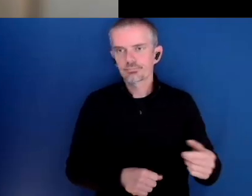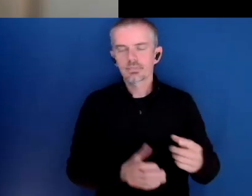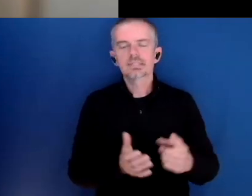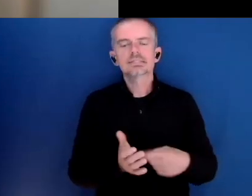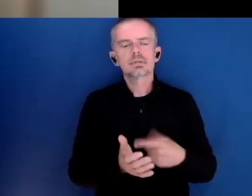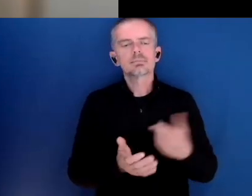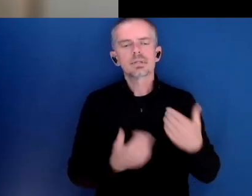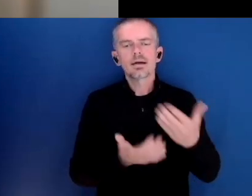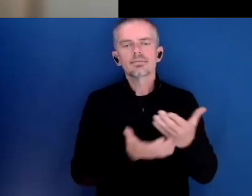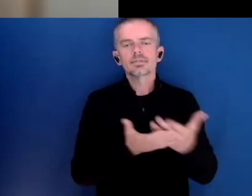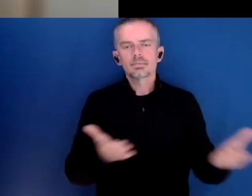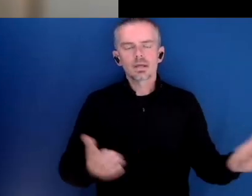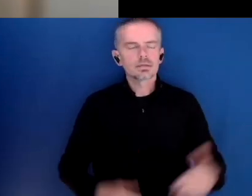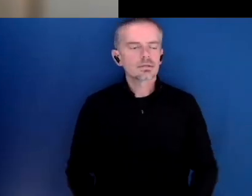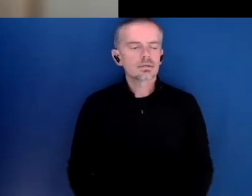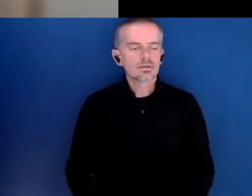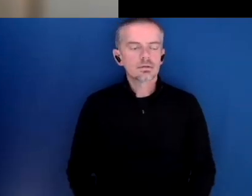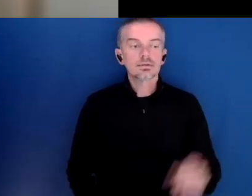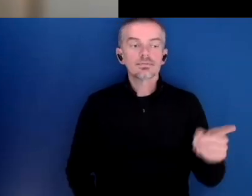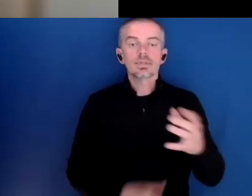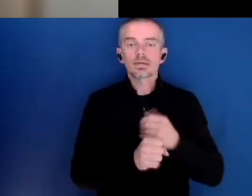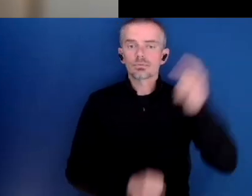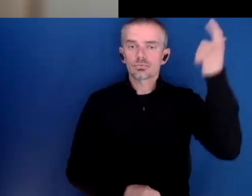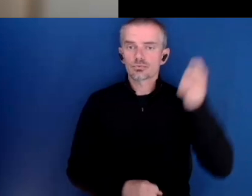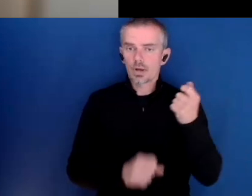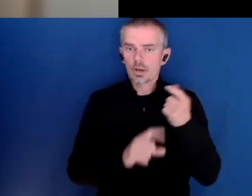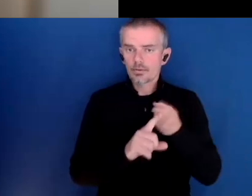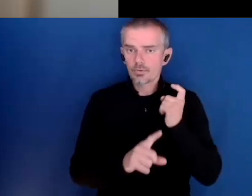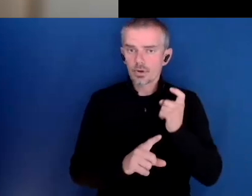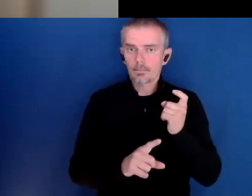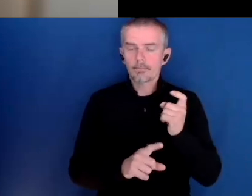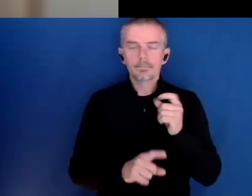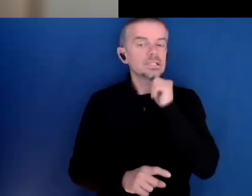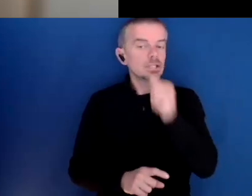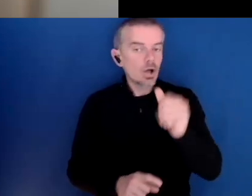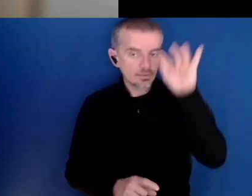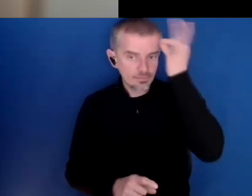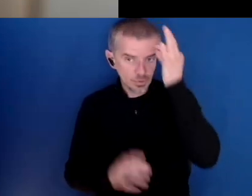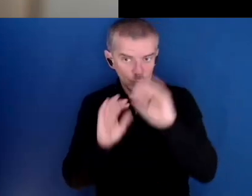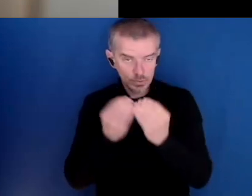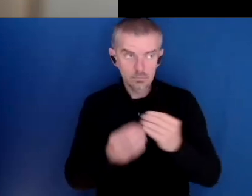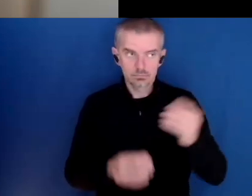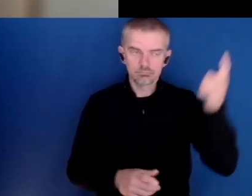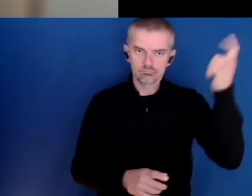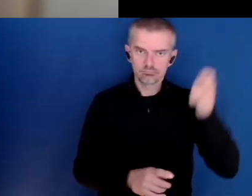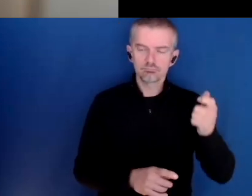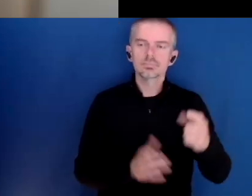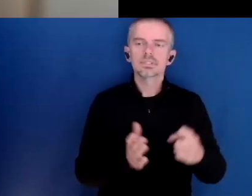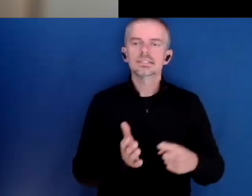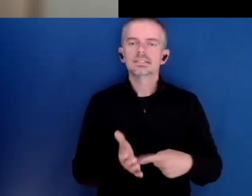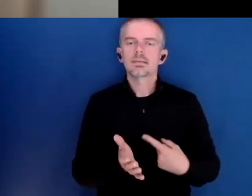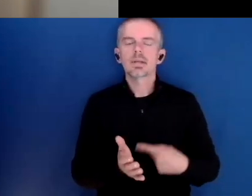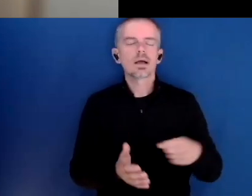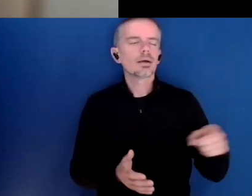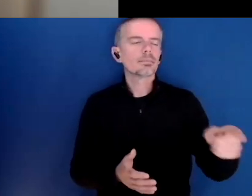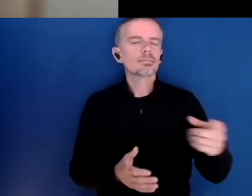supplies. If they receive a grant from a non-federal organization sometimes we see folks who get